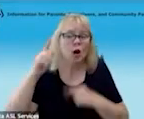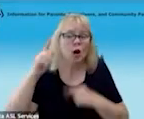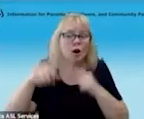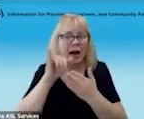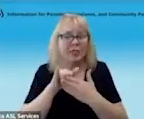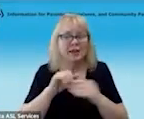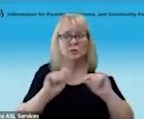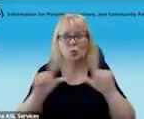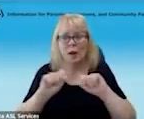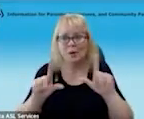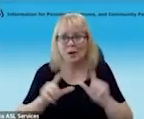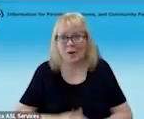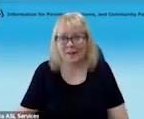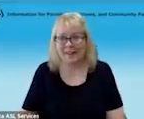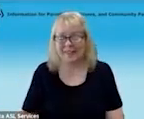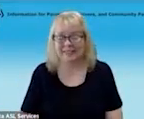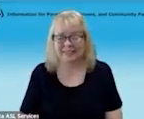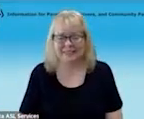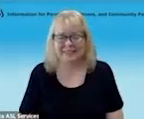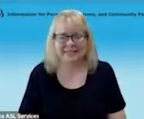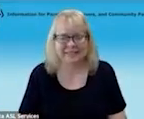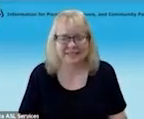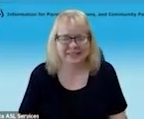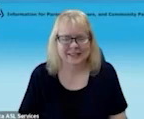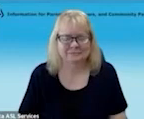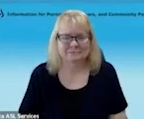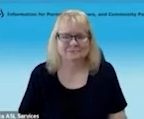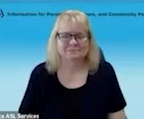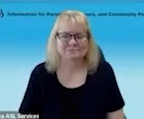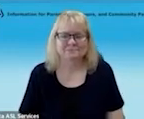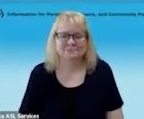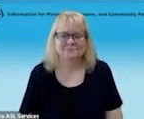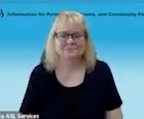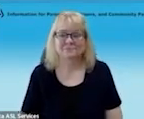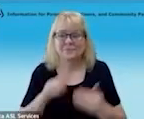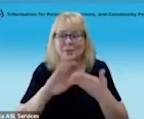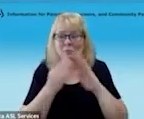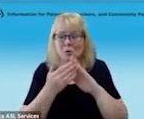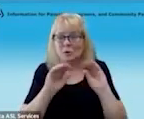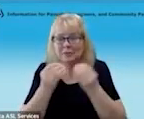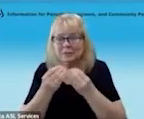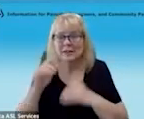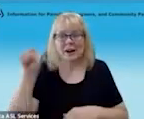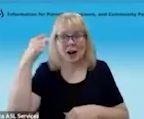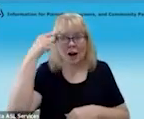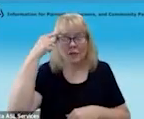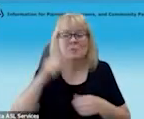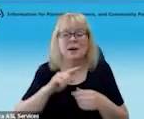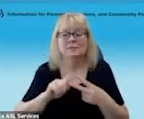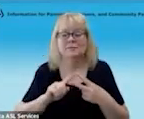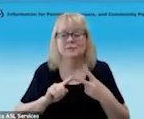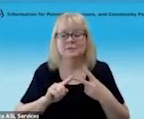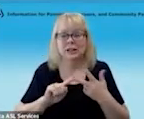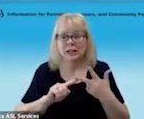please get your computer, cell phone, and other device ready to answer. How did you hear about this